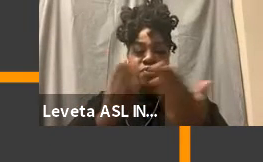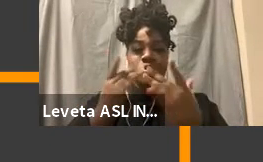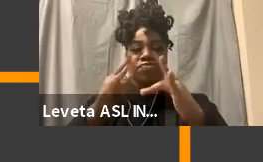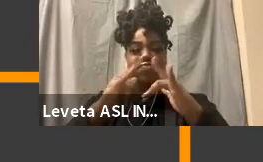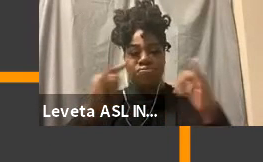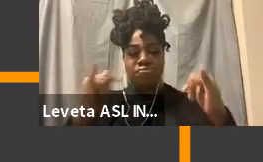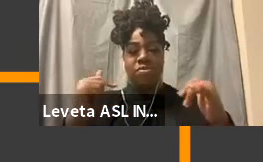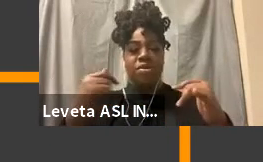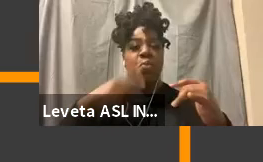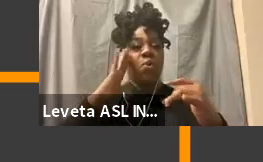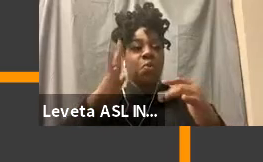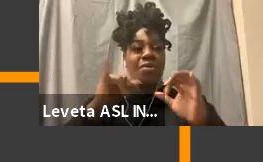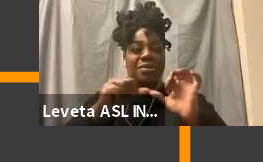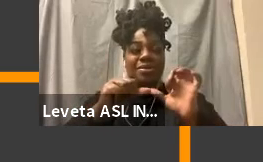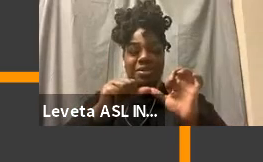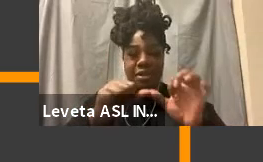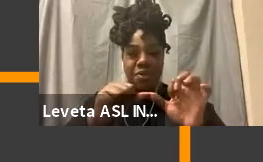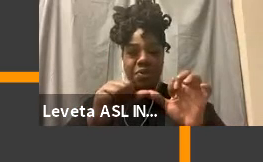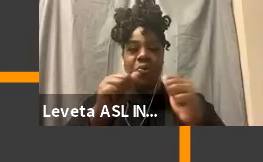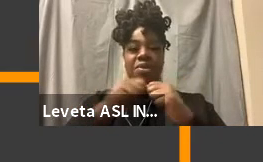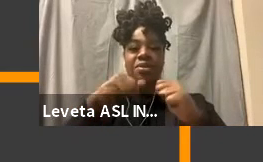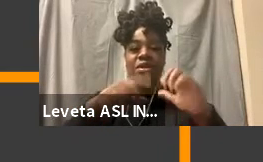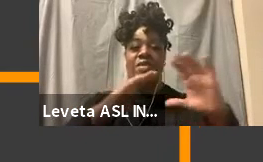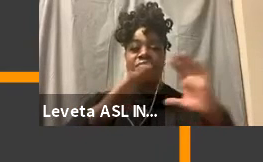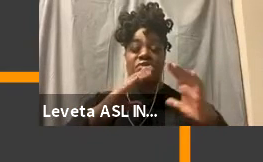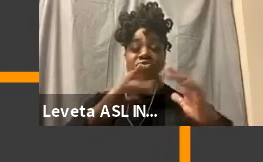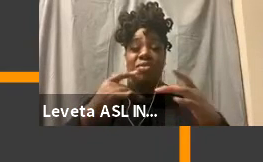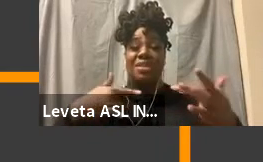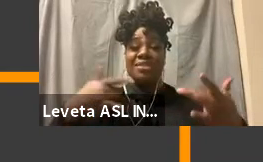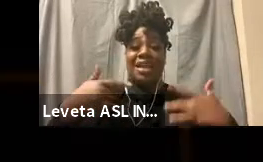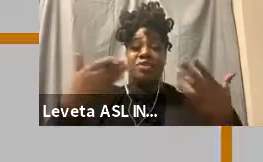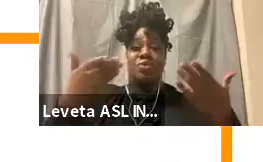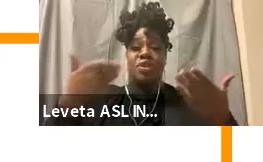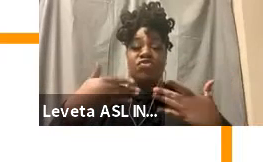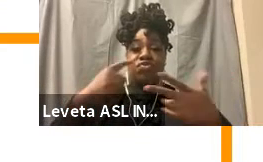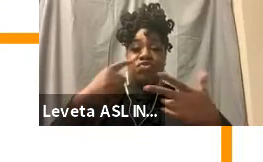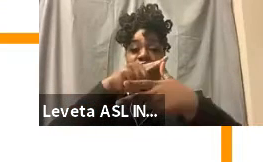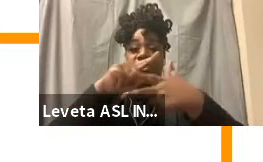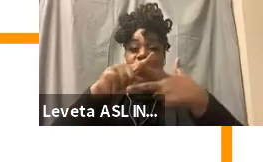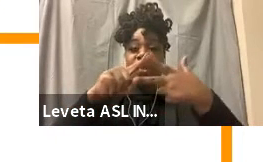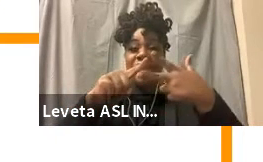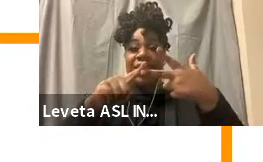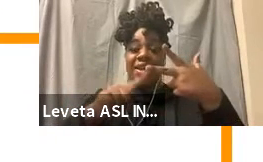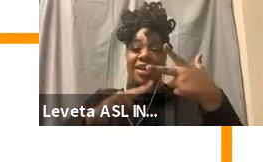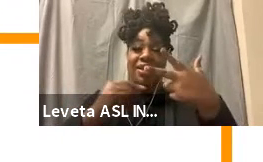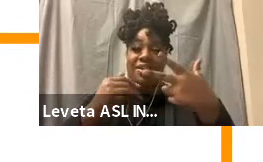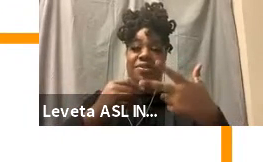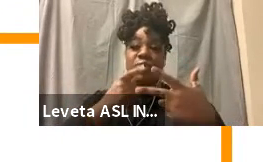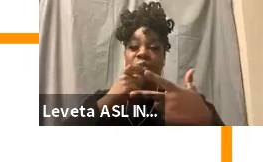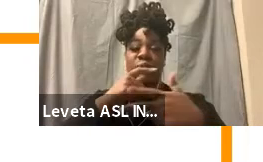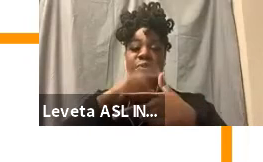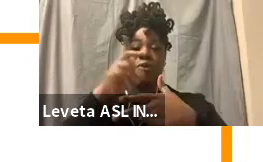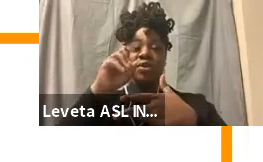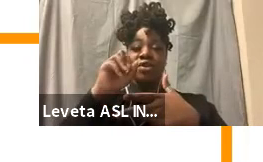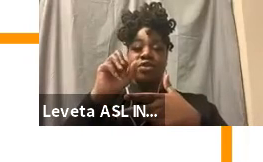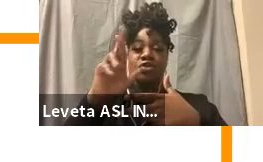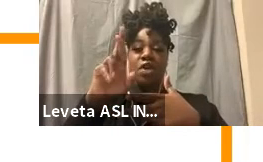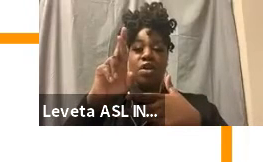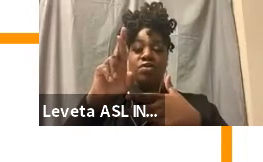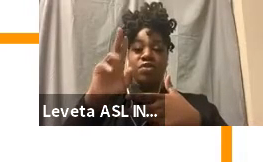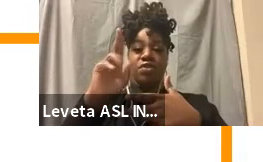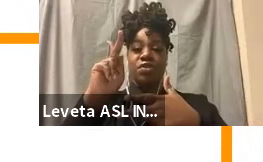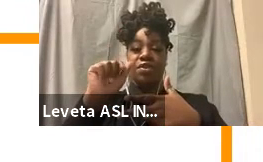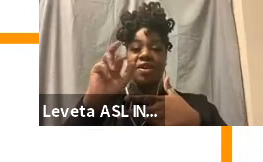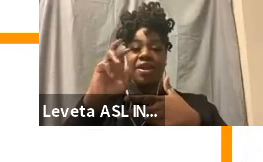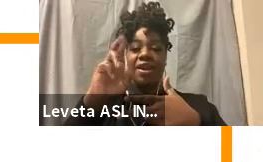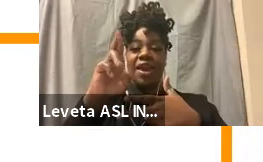very excited to introduce our next three panelists. The first is Dr. Karen